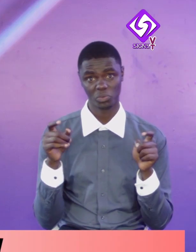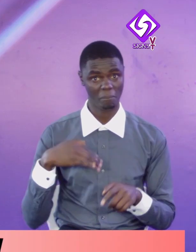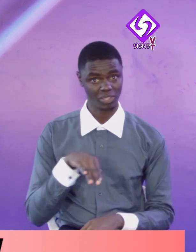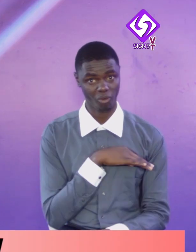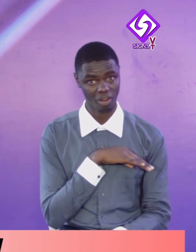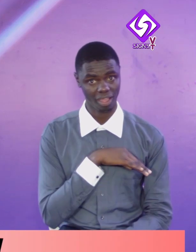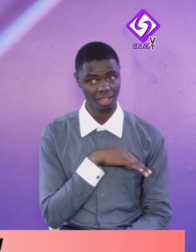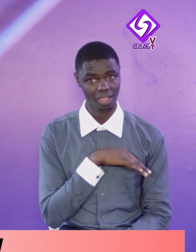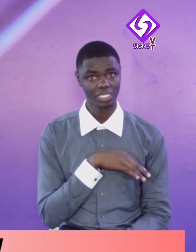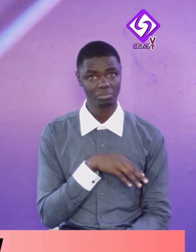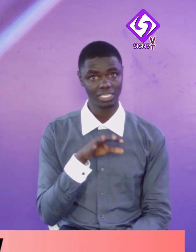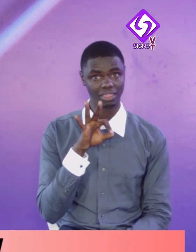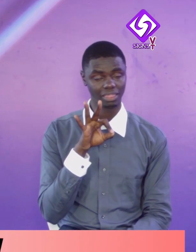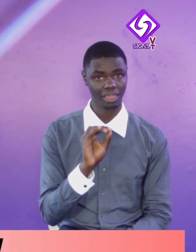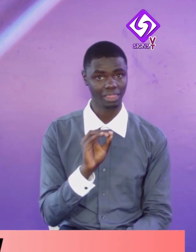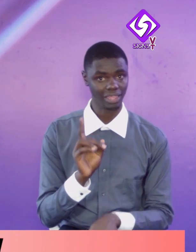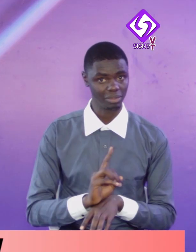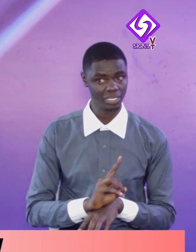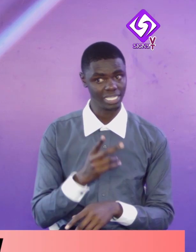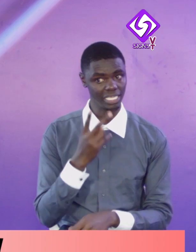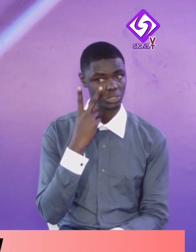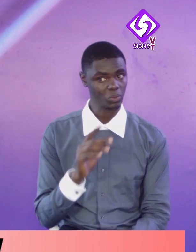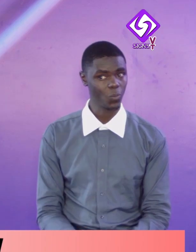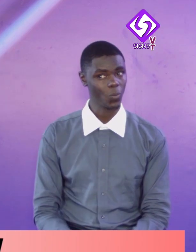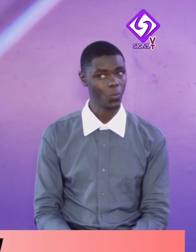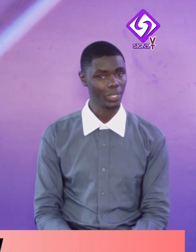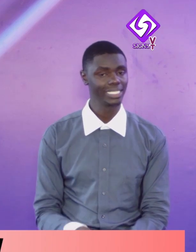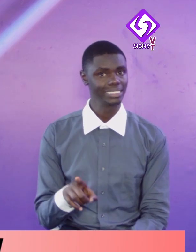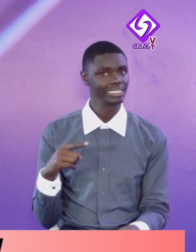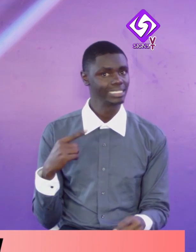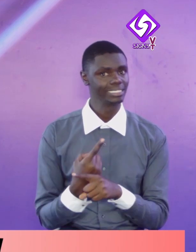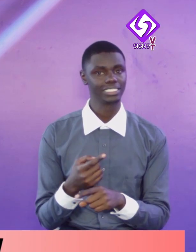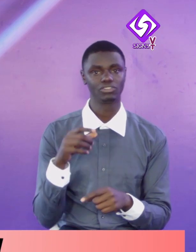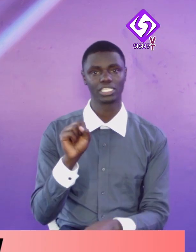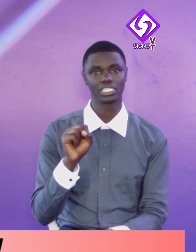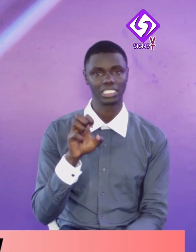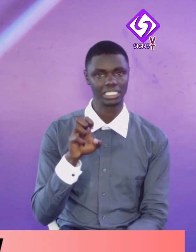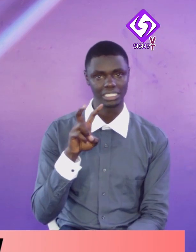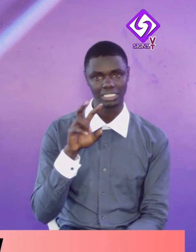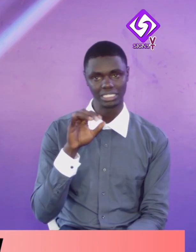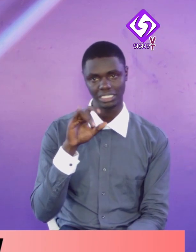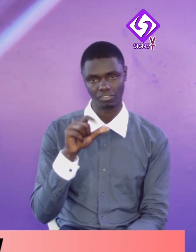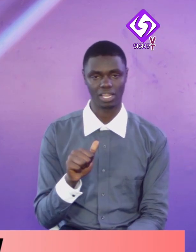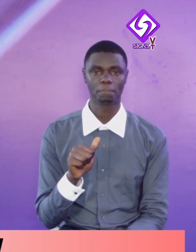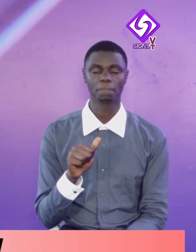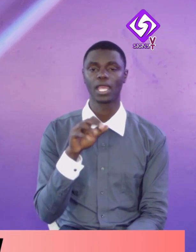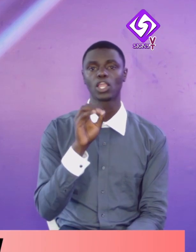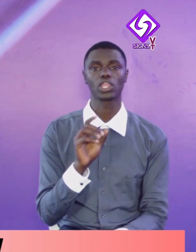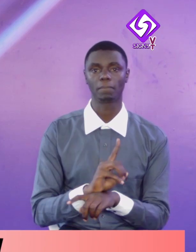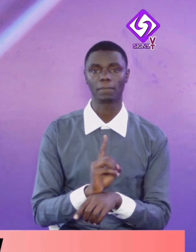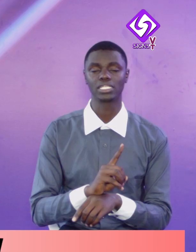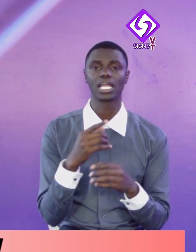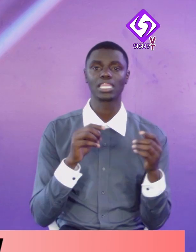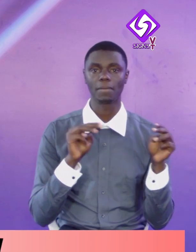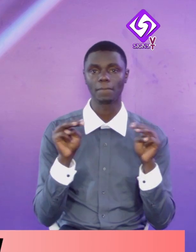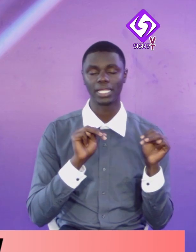especially in the first 30 minutes, I saw that this is a different Sevilla. And in those 30 minutes, they managed to score all the goals,